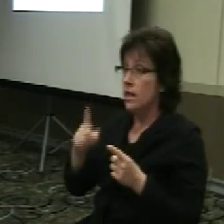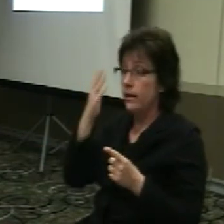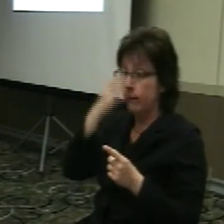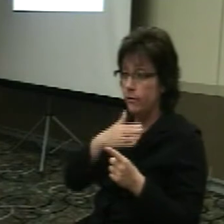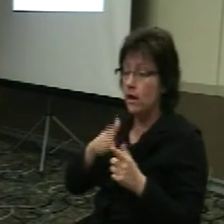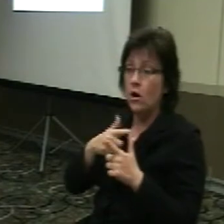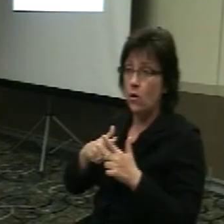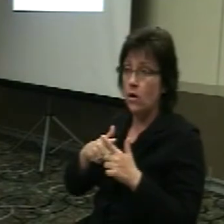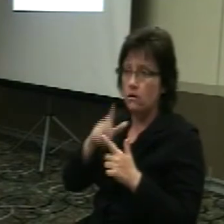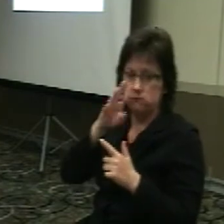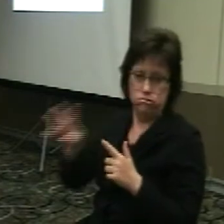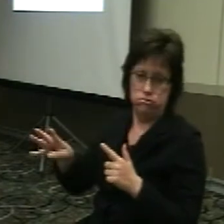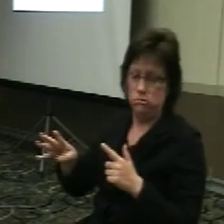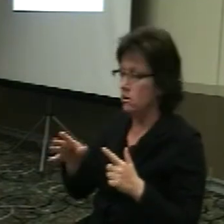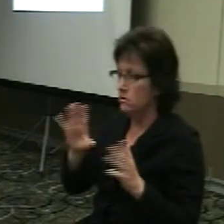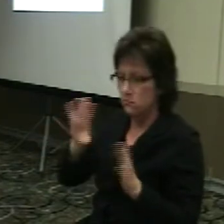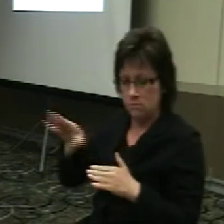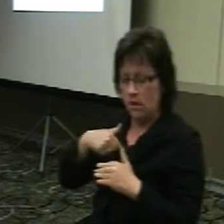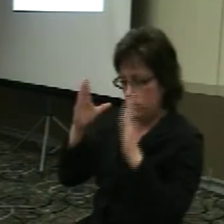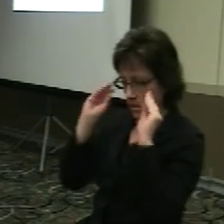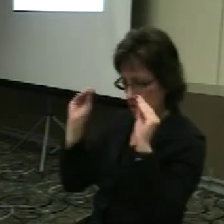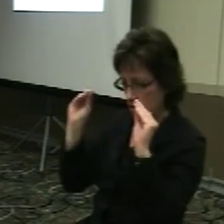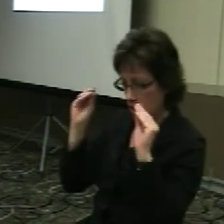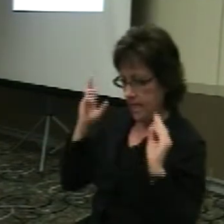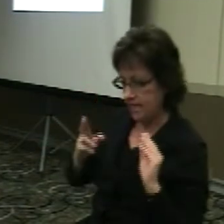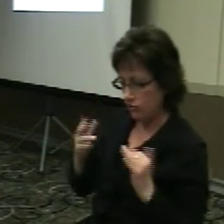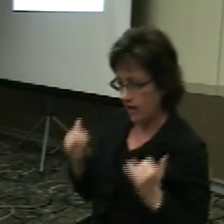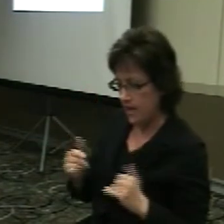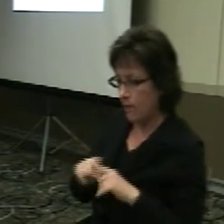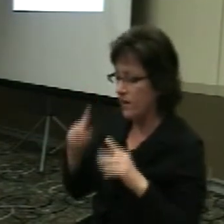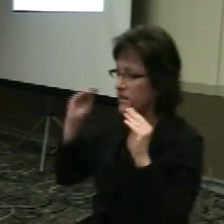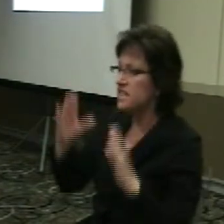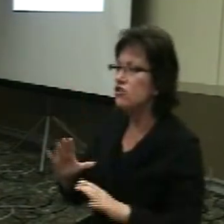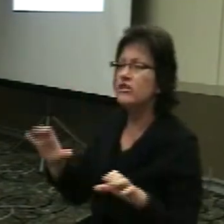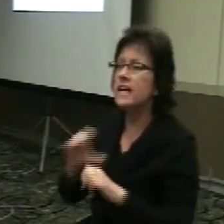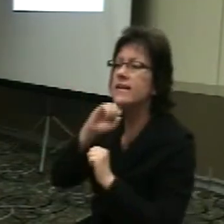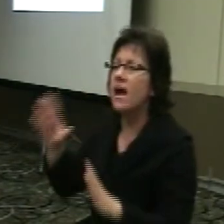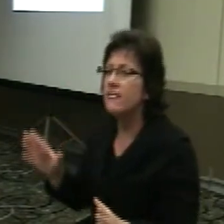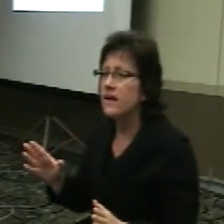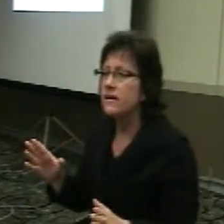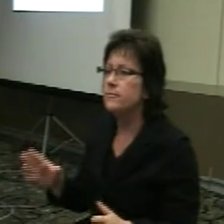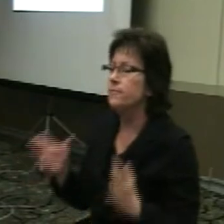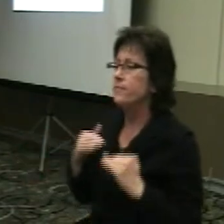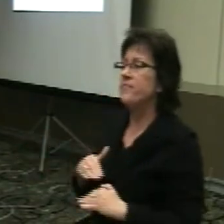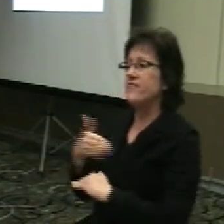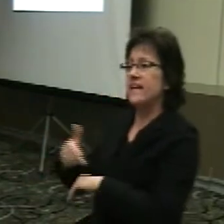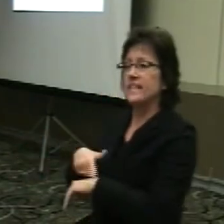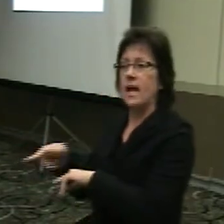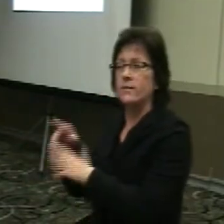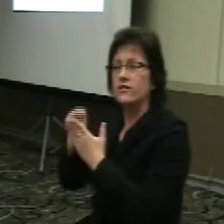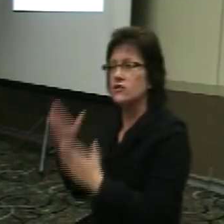because I'm trying to teach history right now. But the teacher didn't do anything. Next time Rollin talked